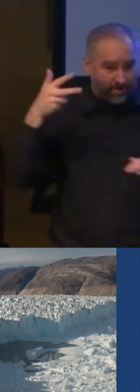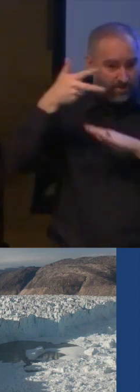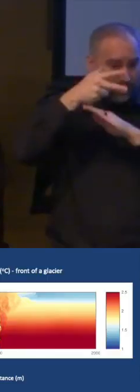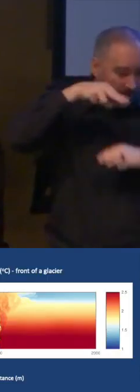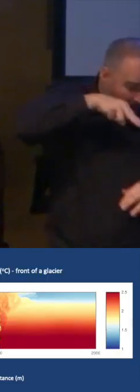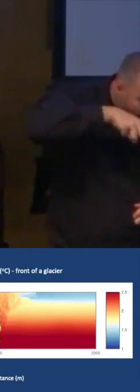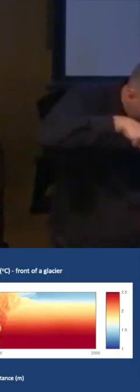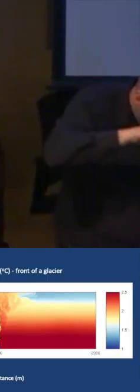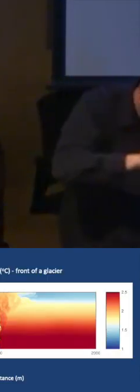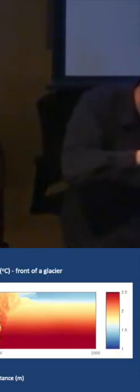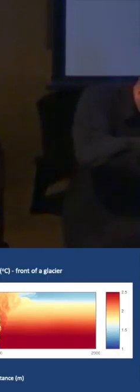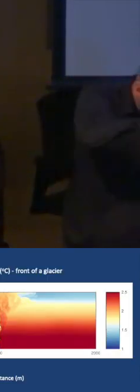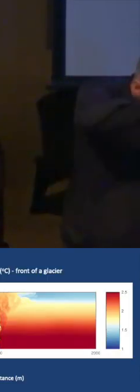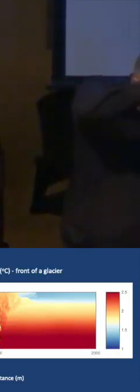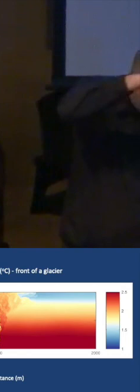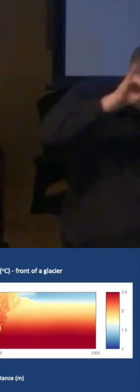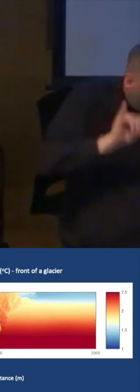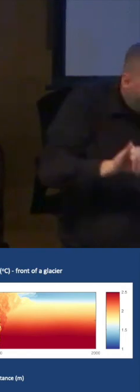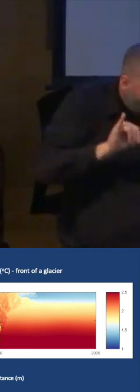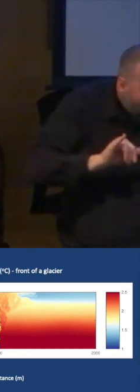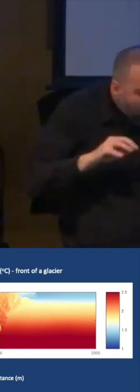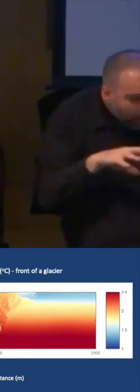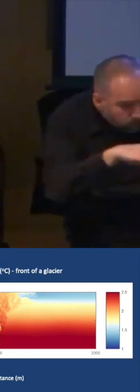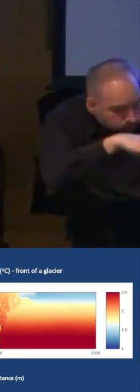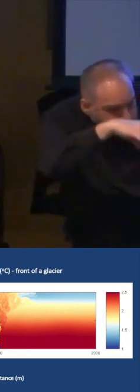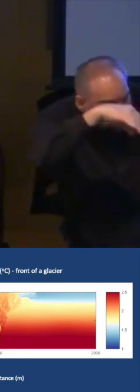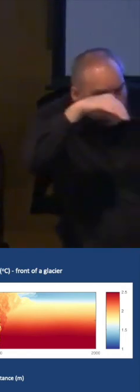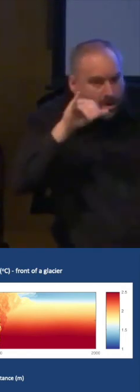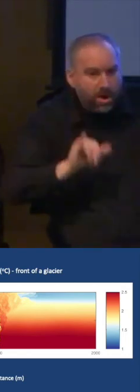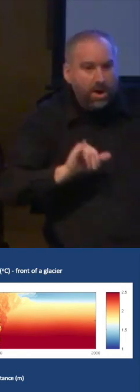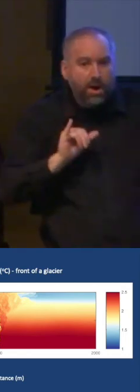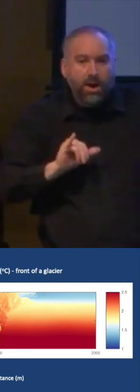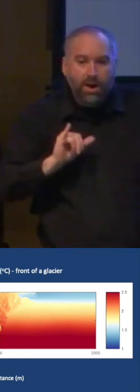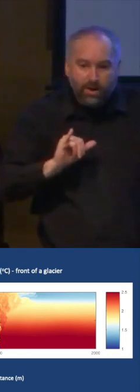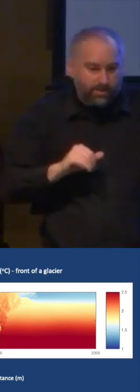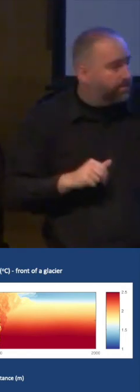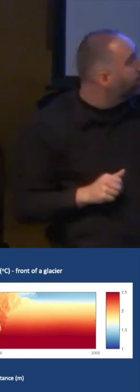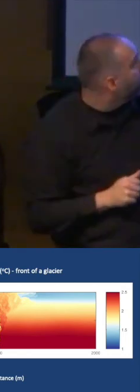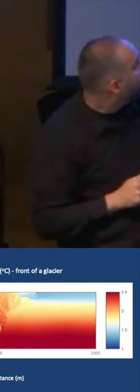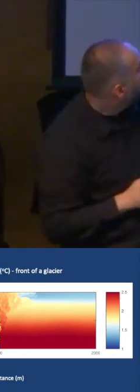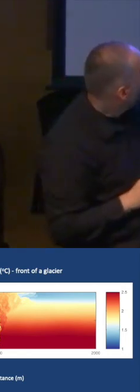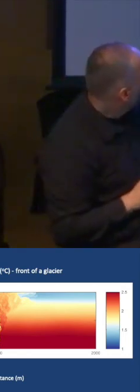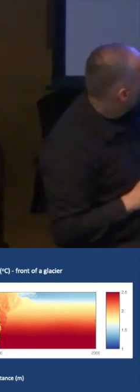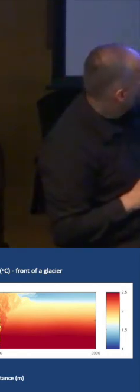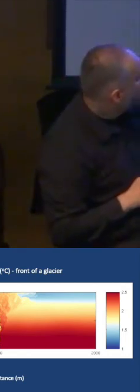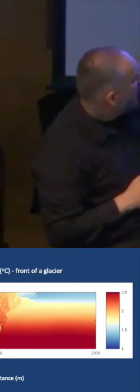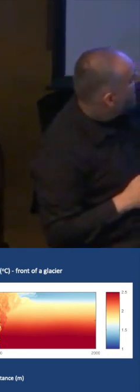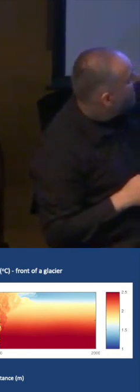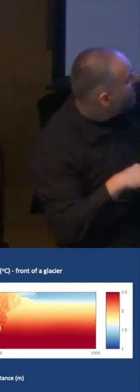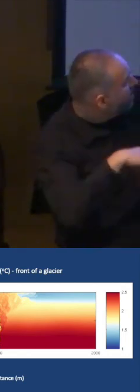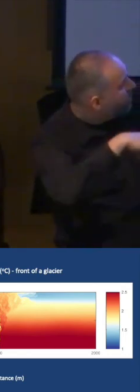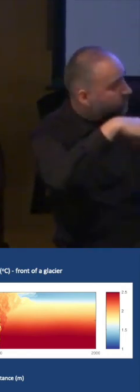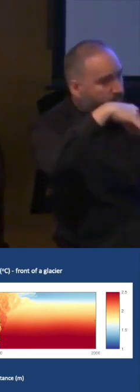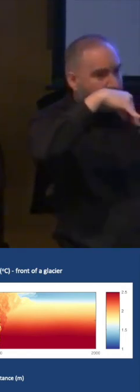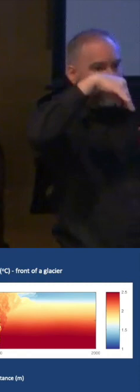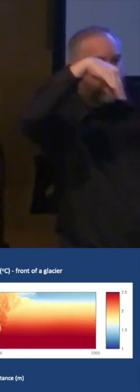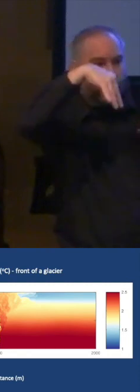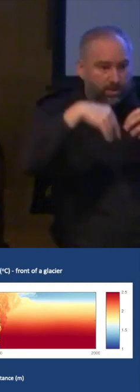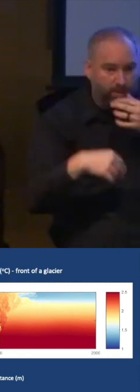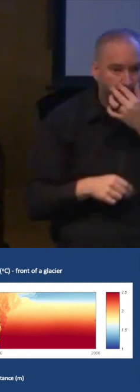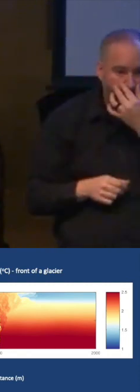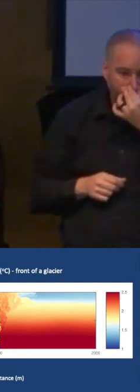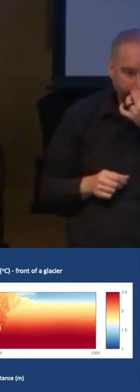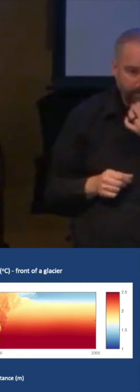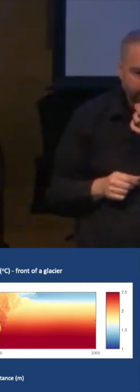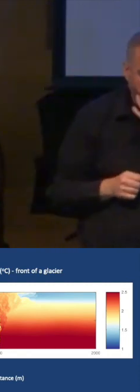plumes because there are two things that control how much melting the ocean can drive of a